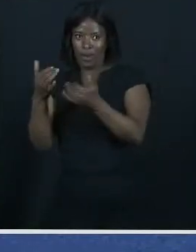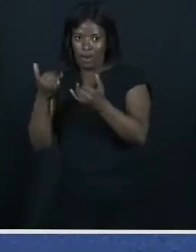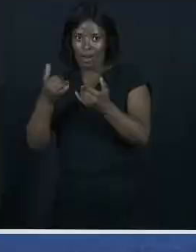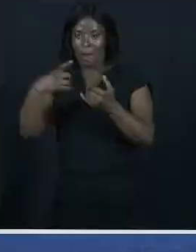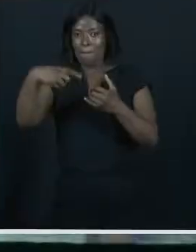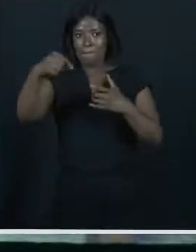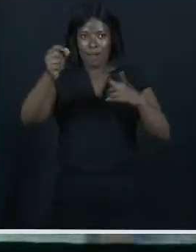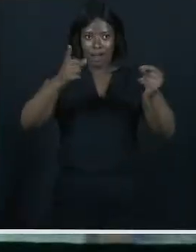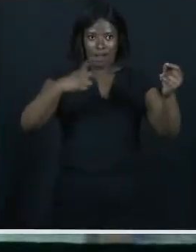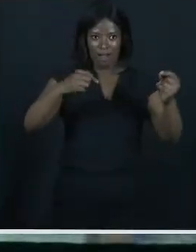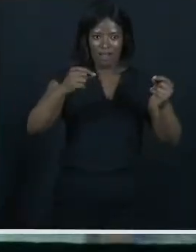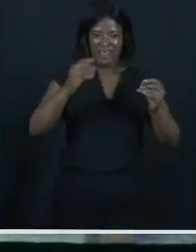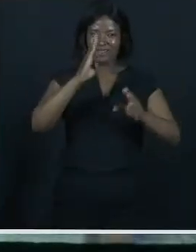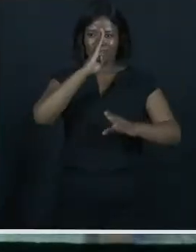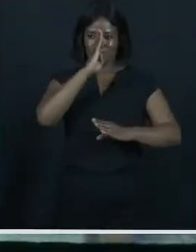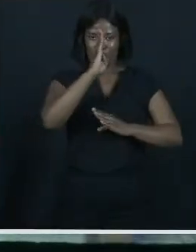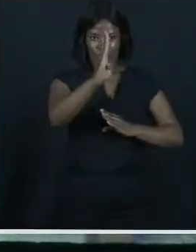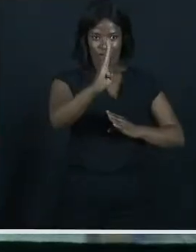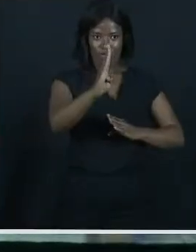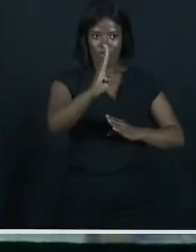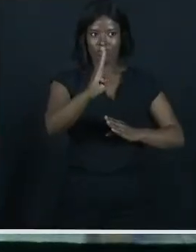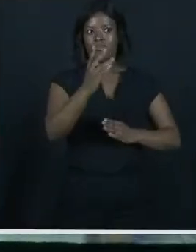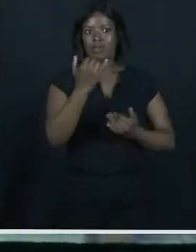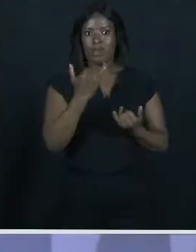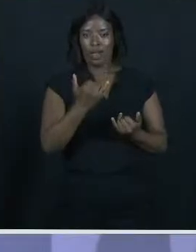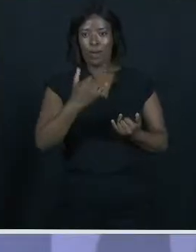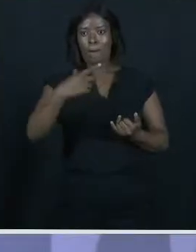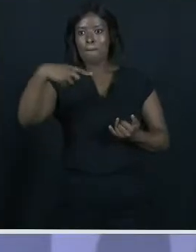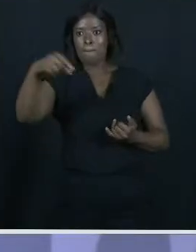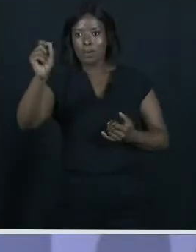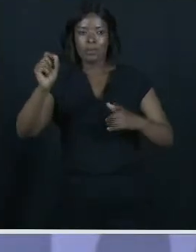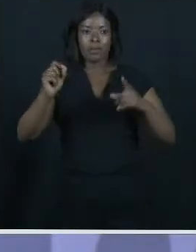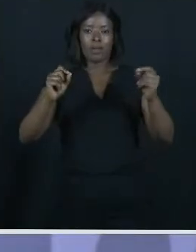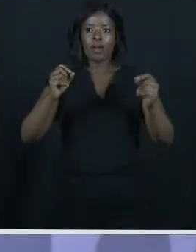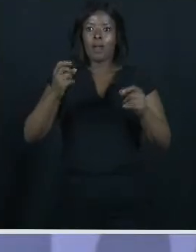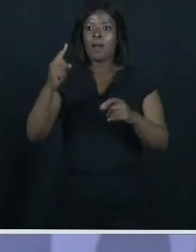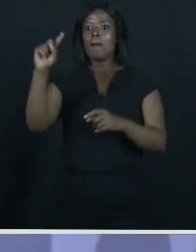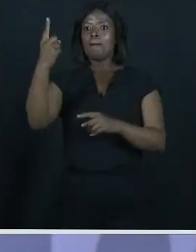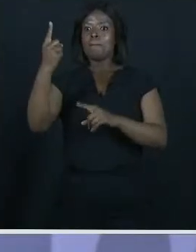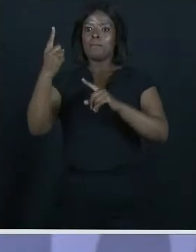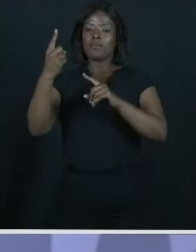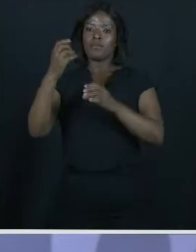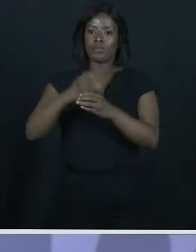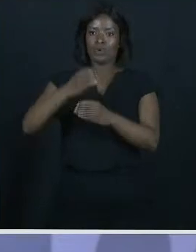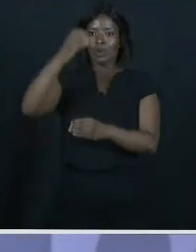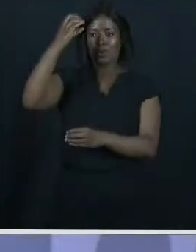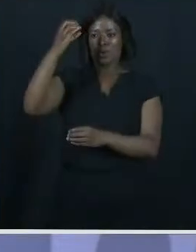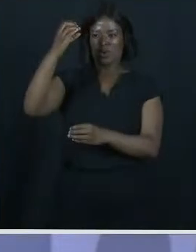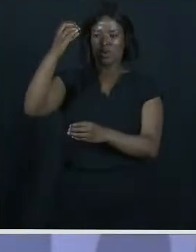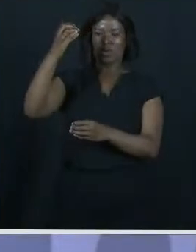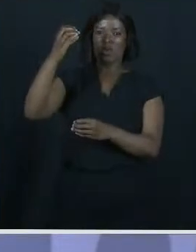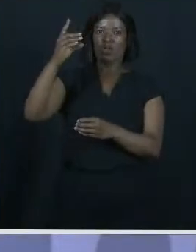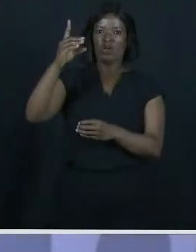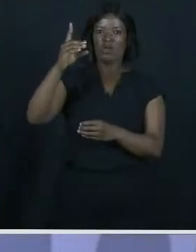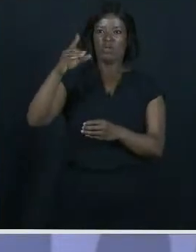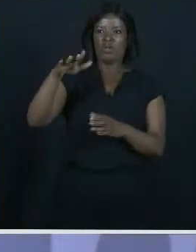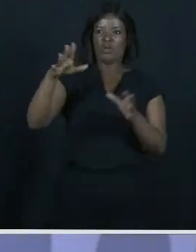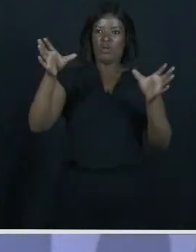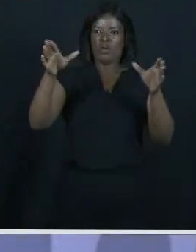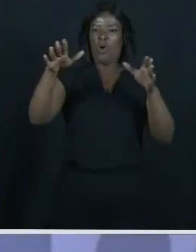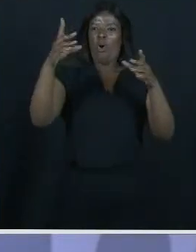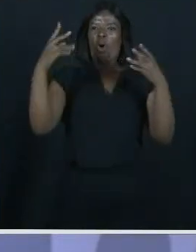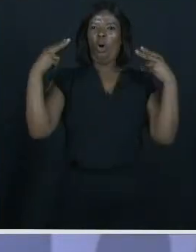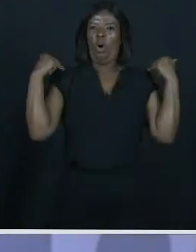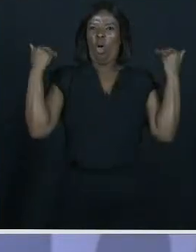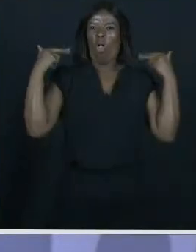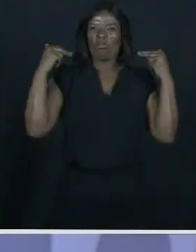to move into them straight after this. Pillar 1 is going to be at the auditorium. Pillar